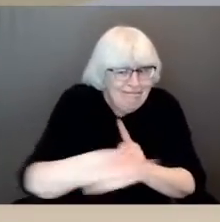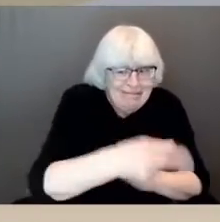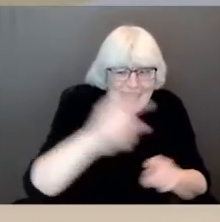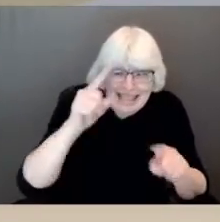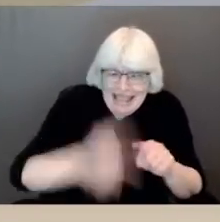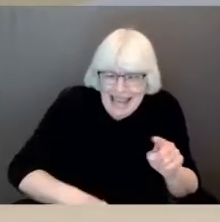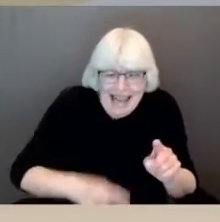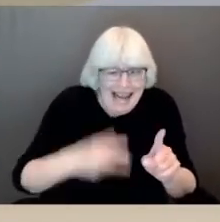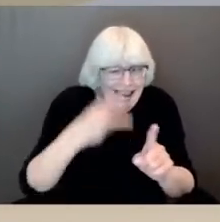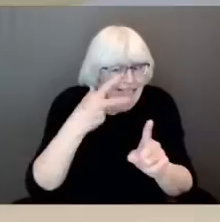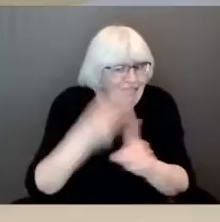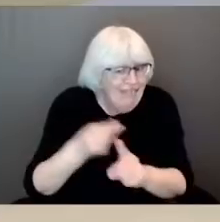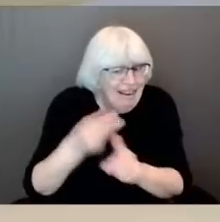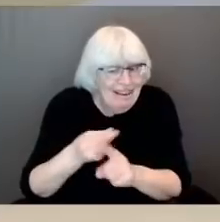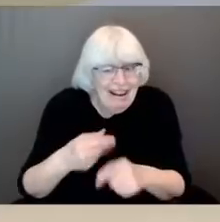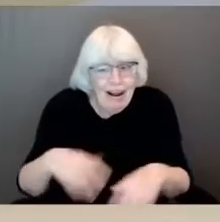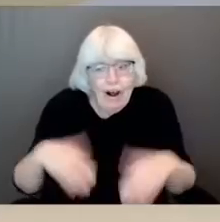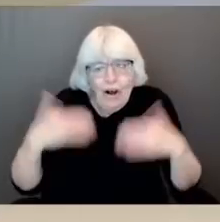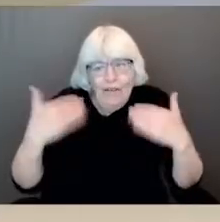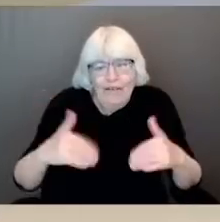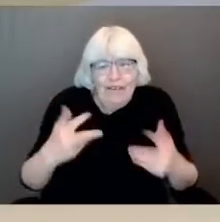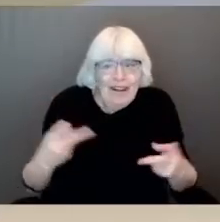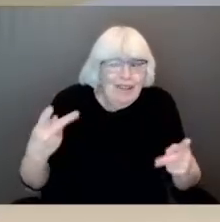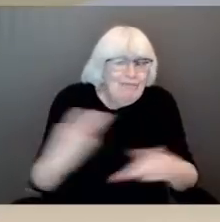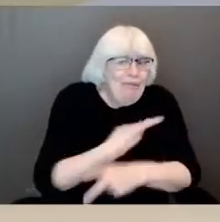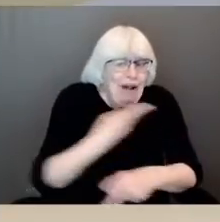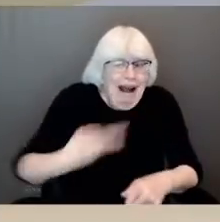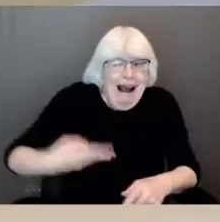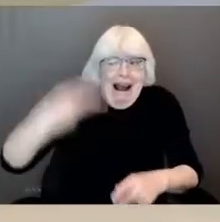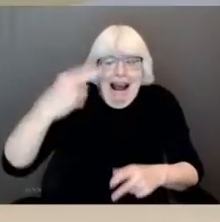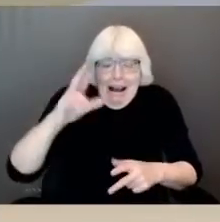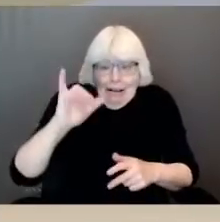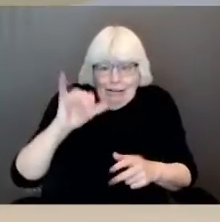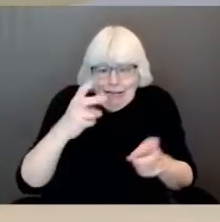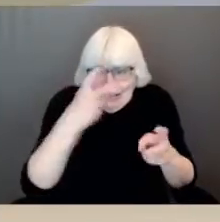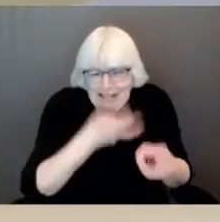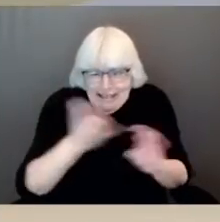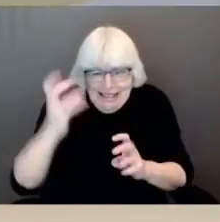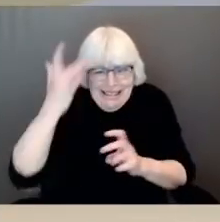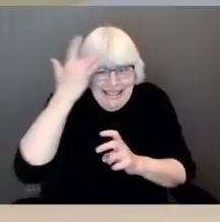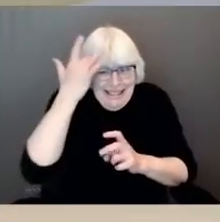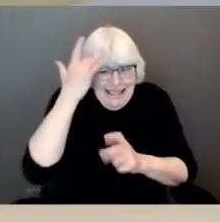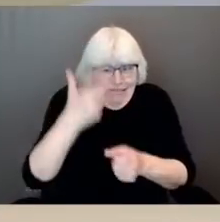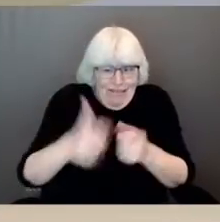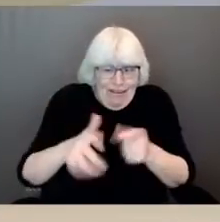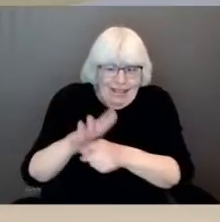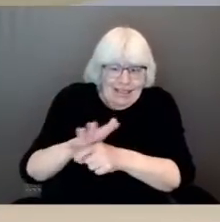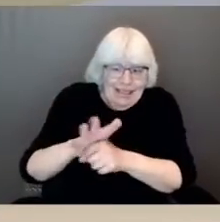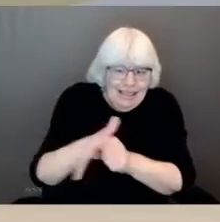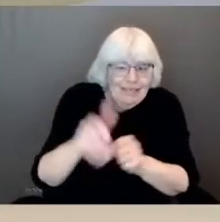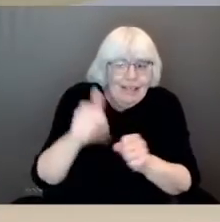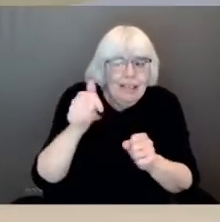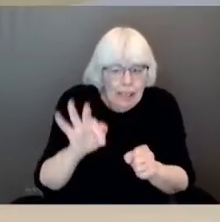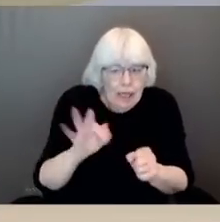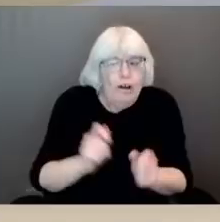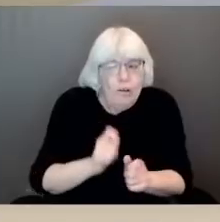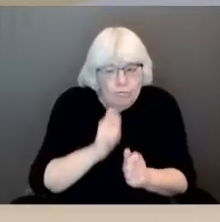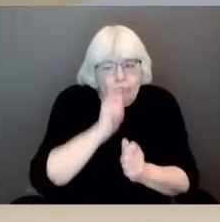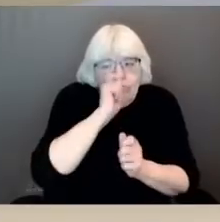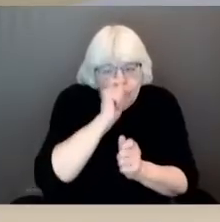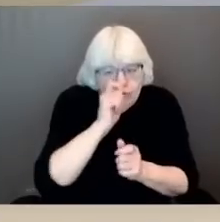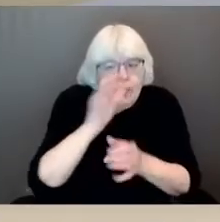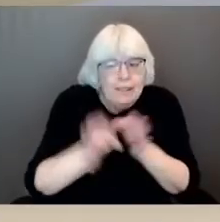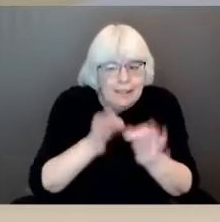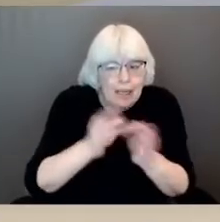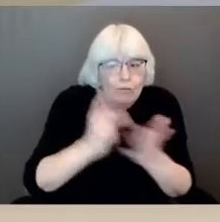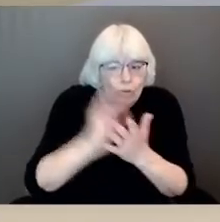of severe outcomes from COVID-19. The intent of the Vaccinator test program is to protect people who are most vulnerable to